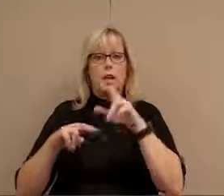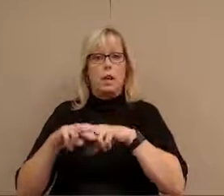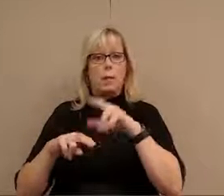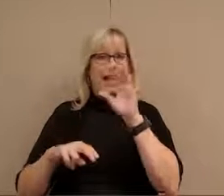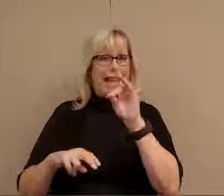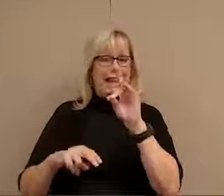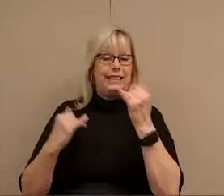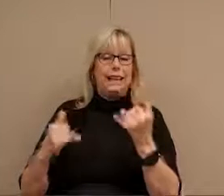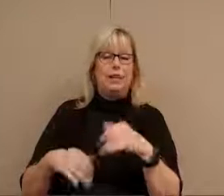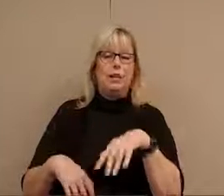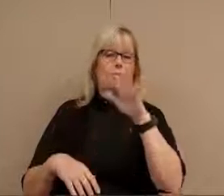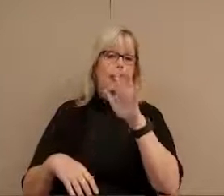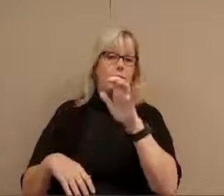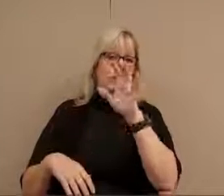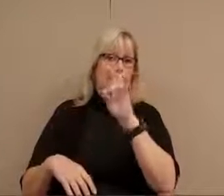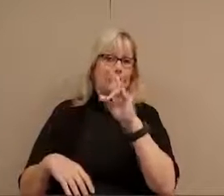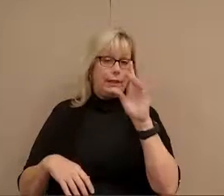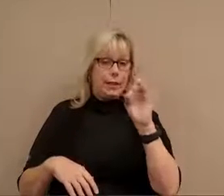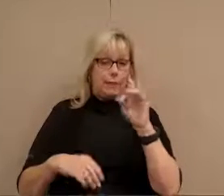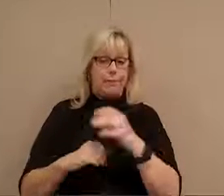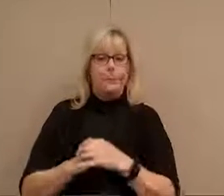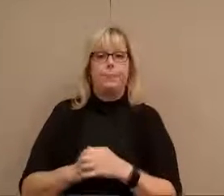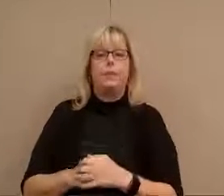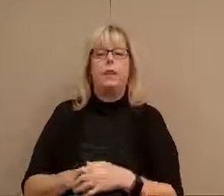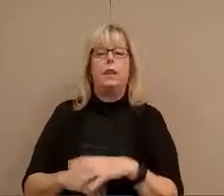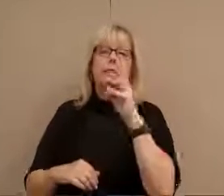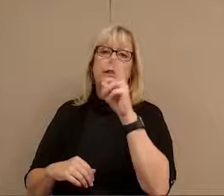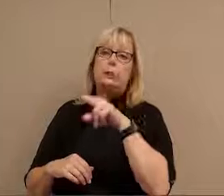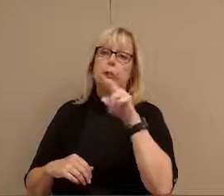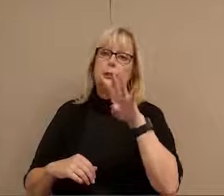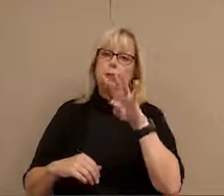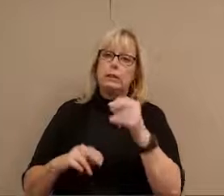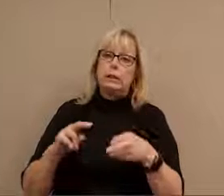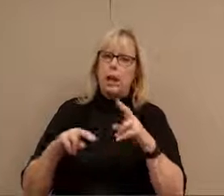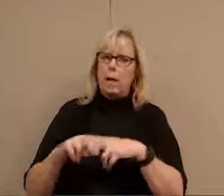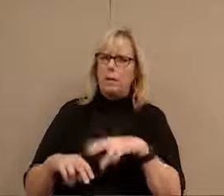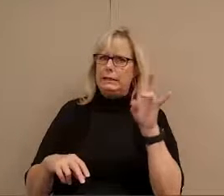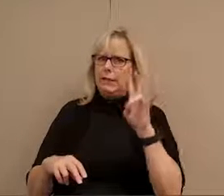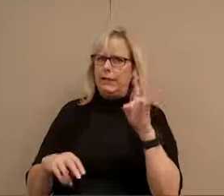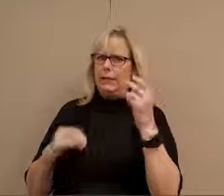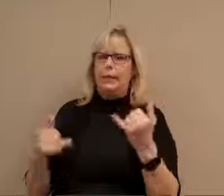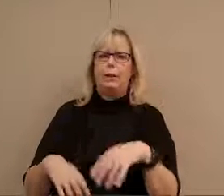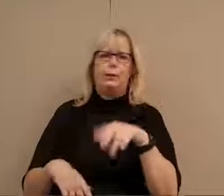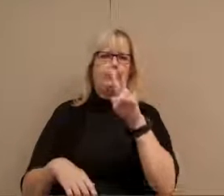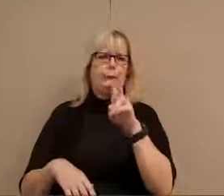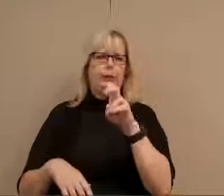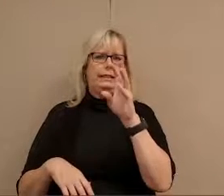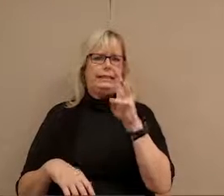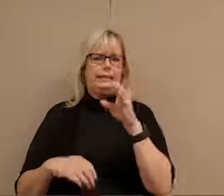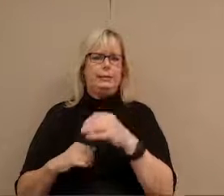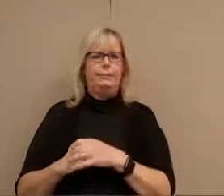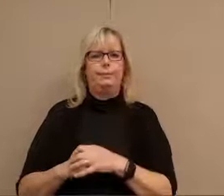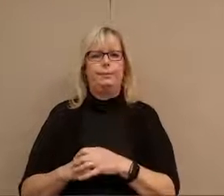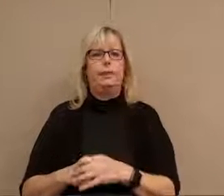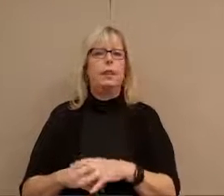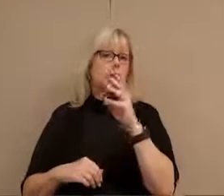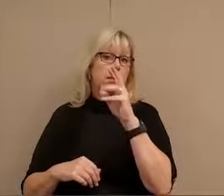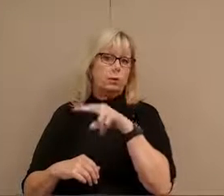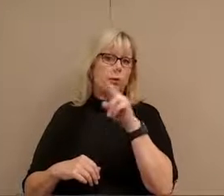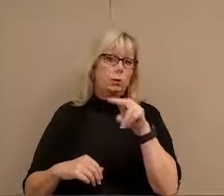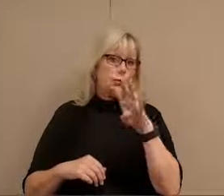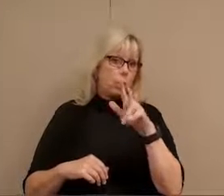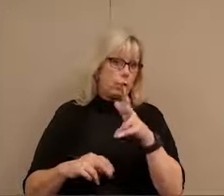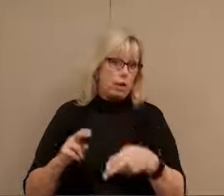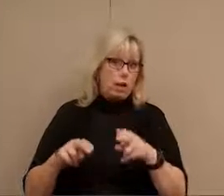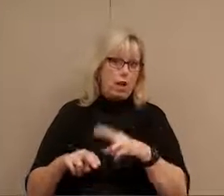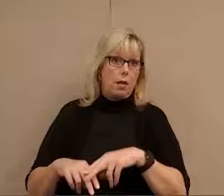8 to 578. 62240 up 7 to 206.